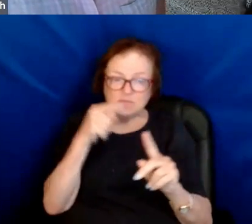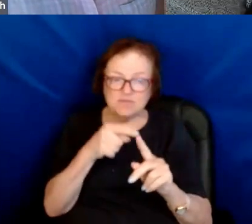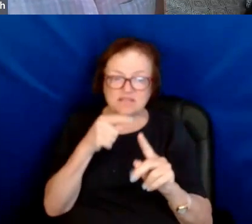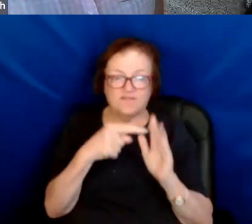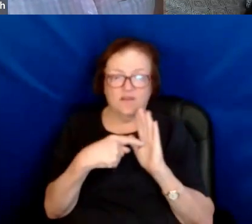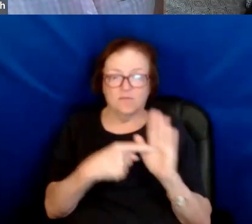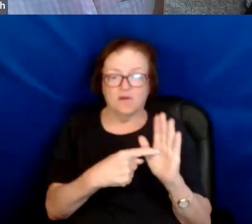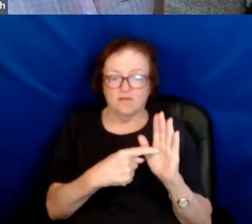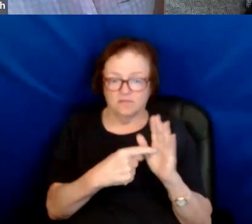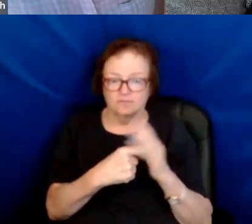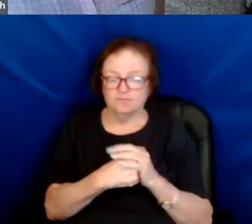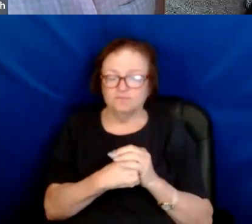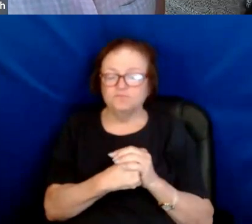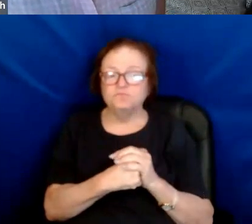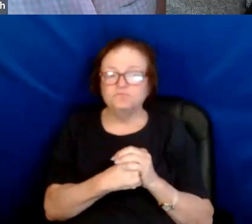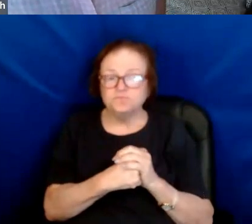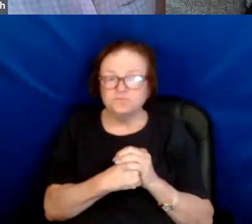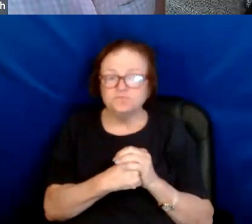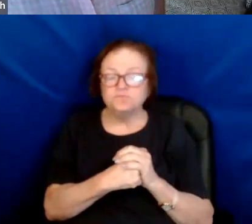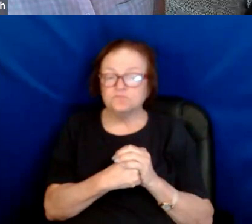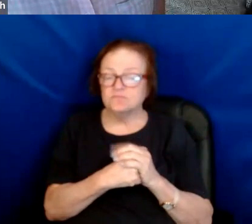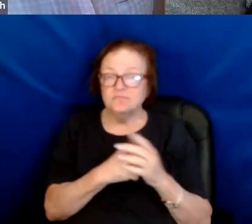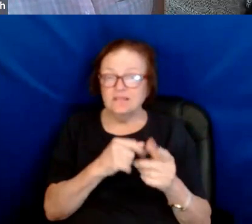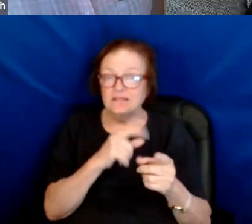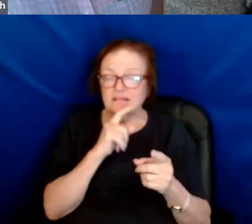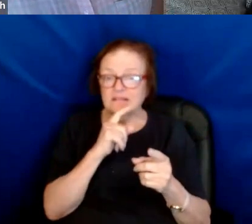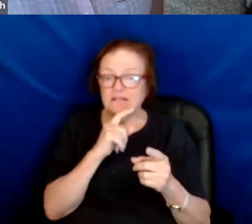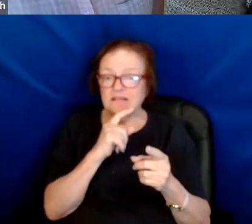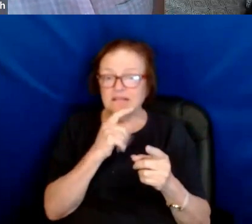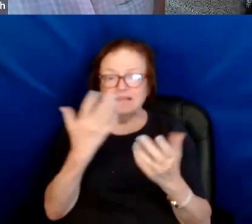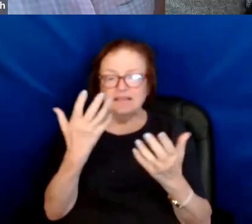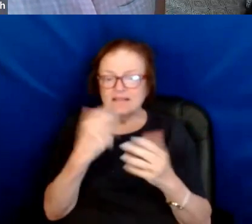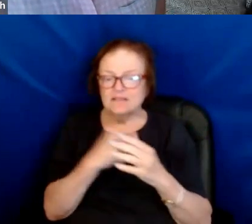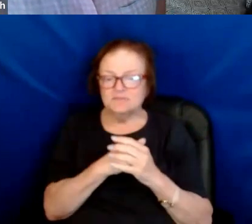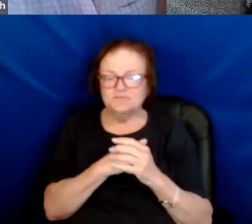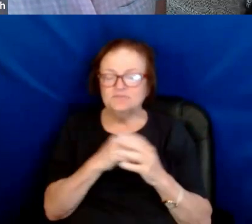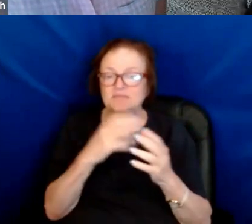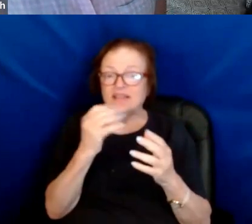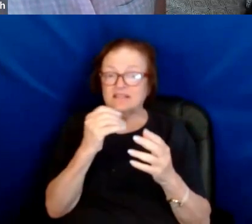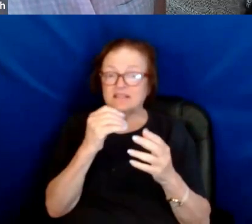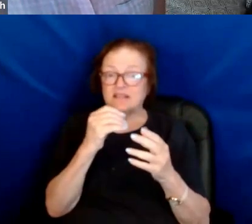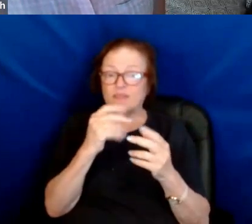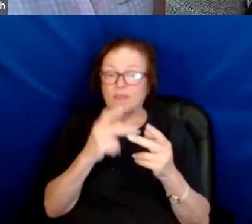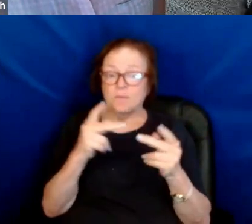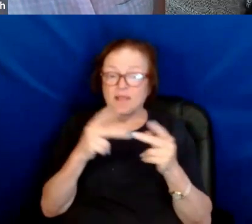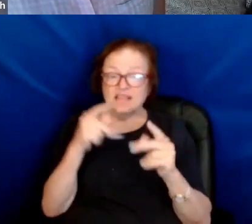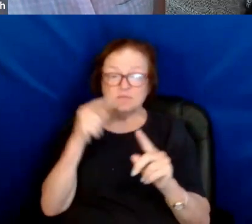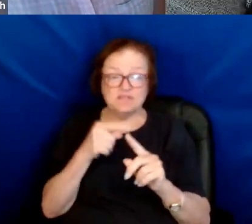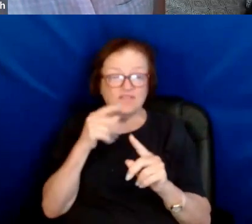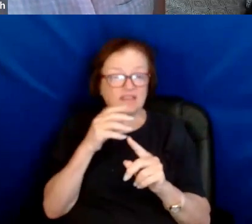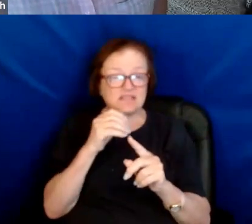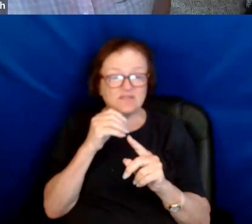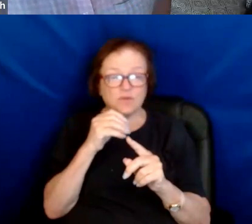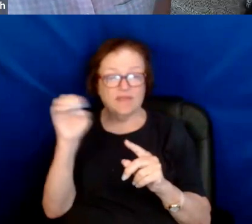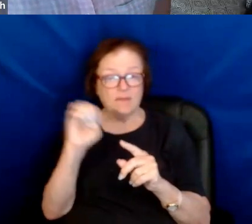And it's so data, and it can be so data, the kinds of discrete event simulation models we often see our emergency departments using, how